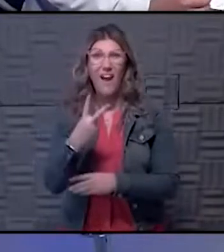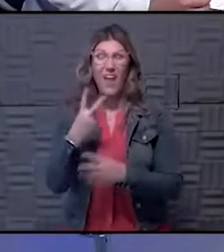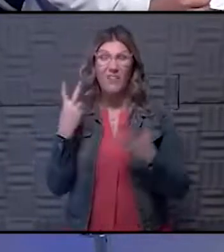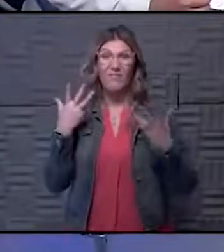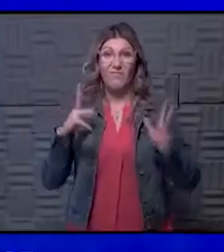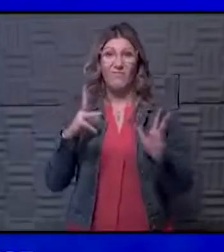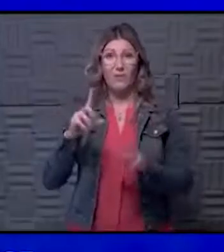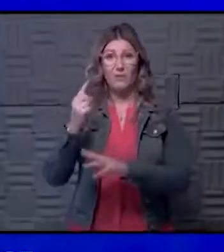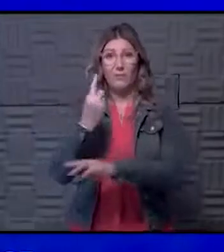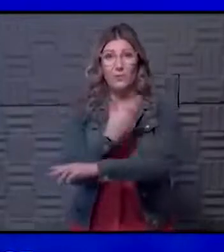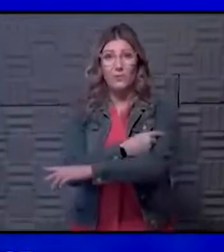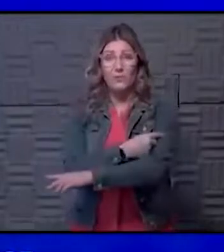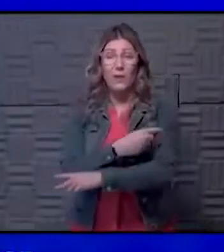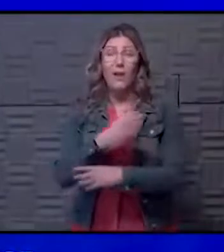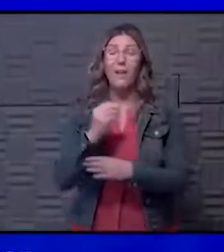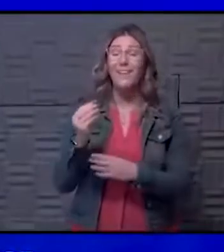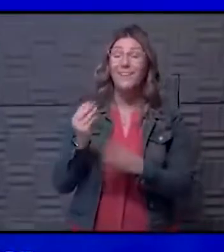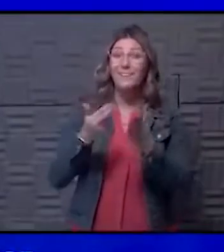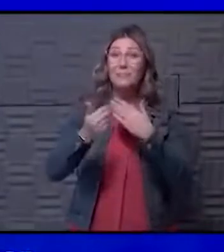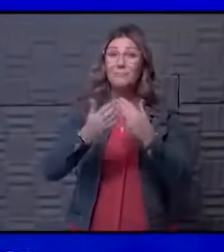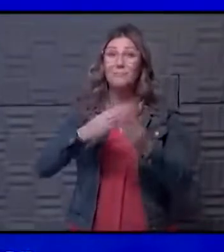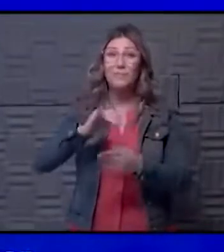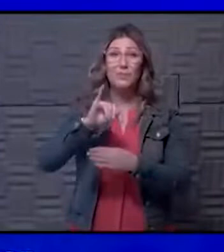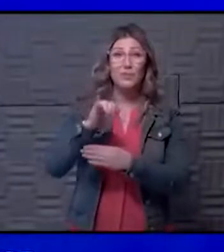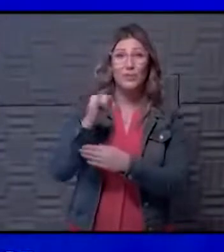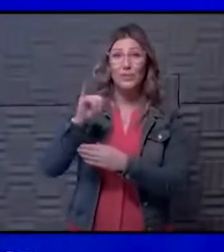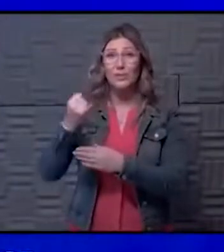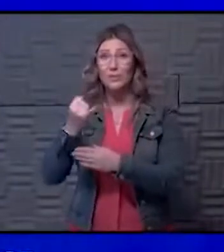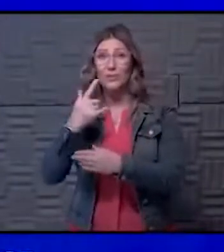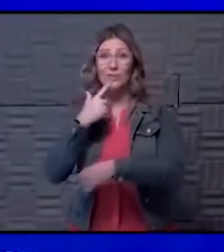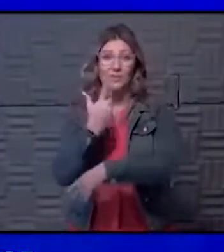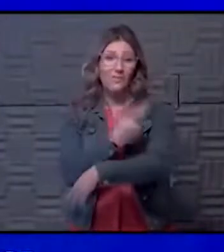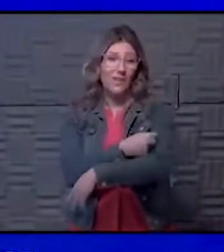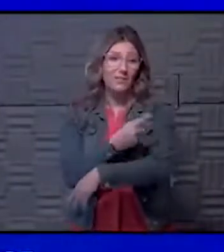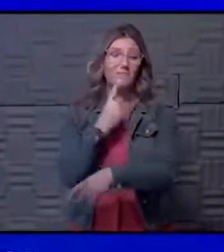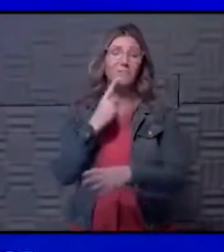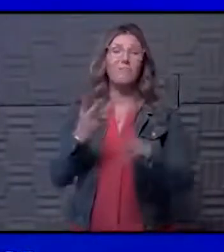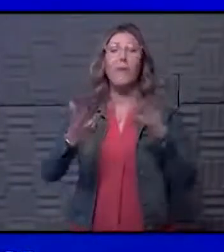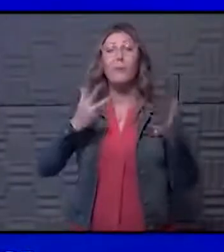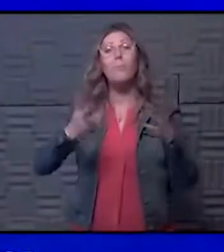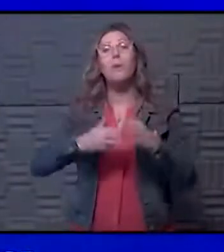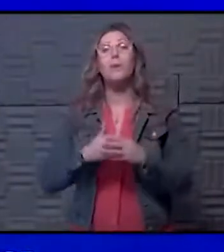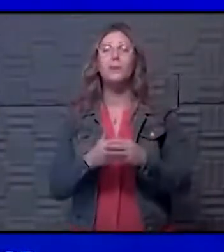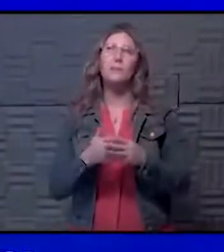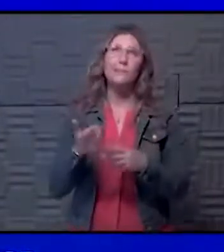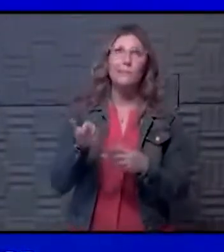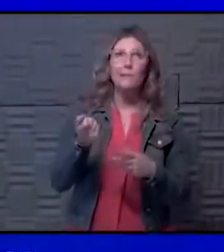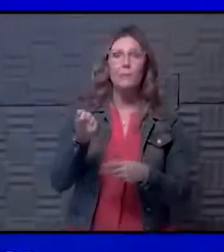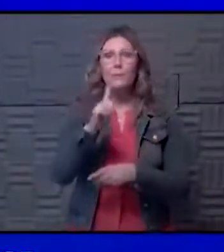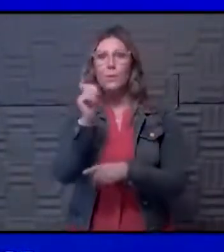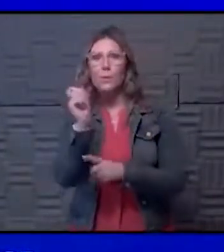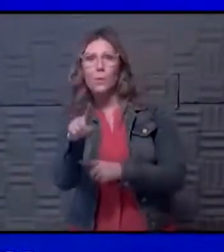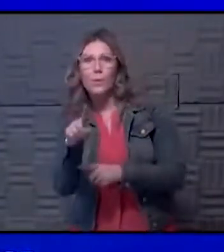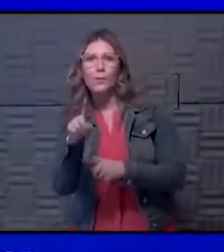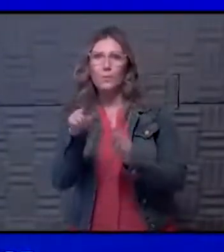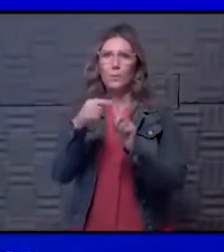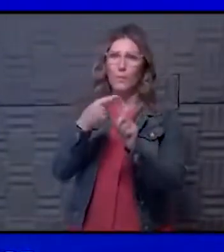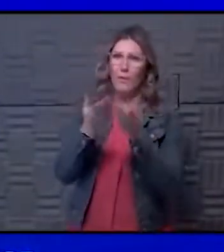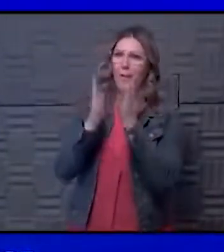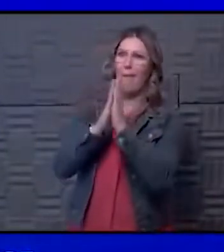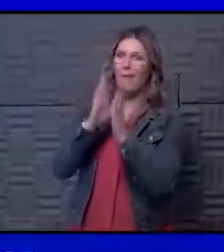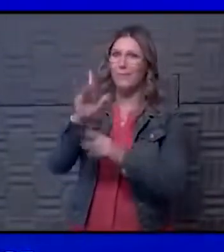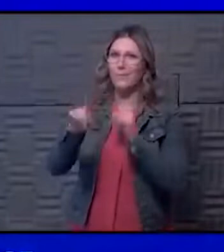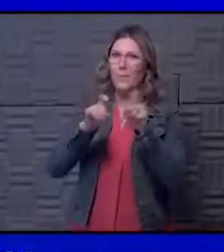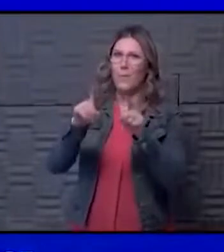Yeah. And despite the J&J vaccine, and it may just be there's a little question about when people got asked the question and all this